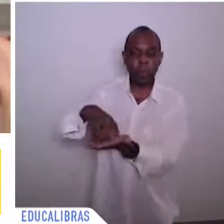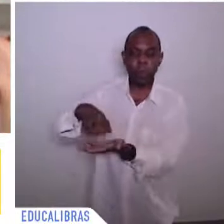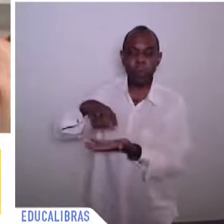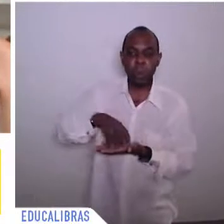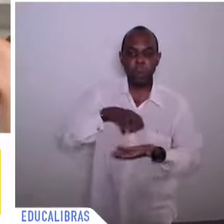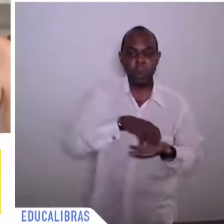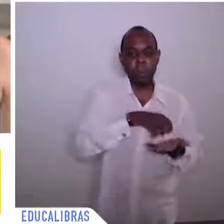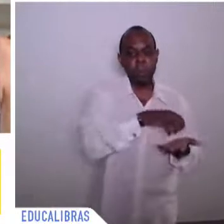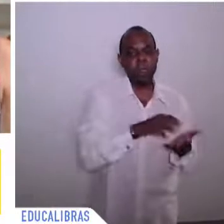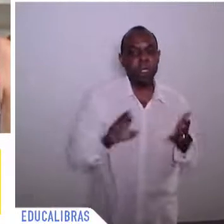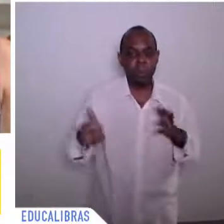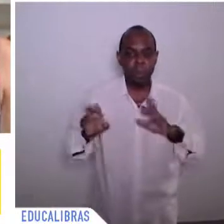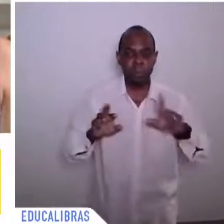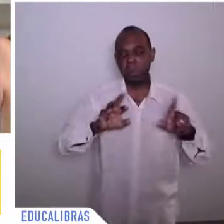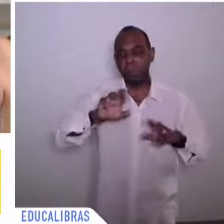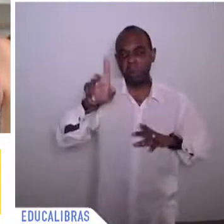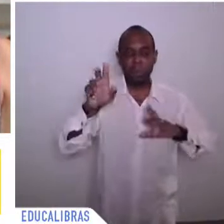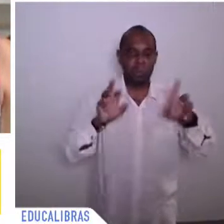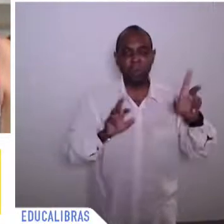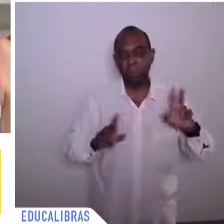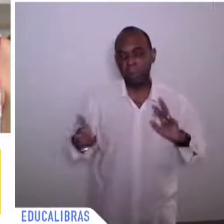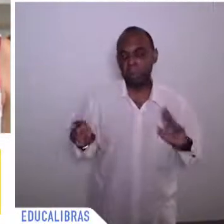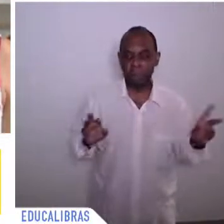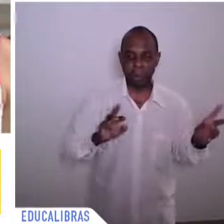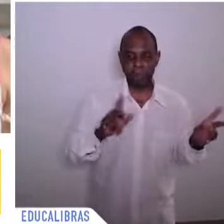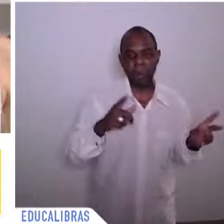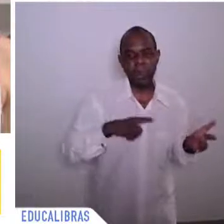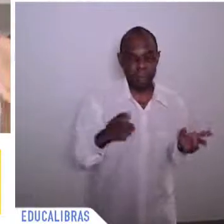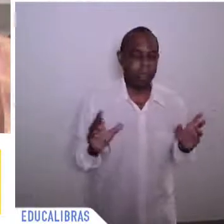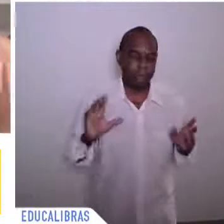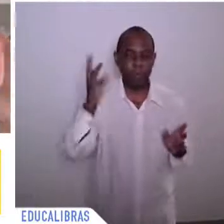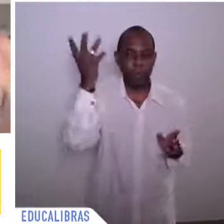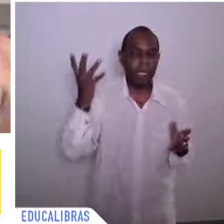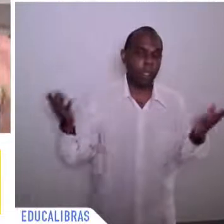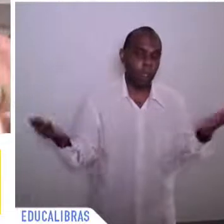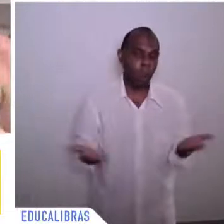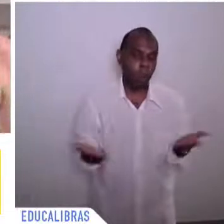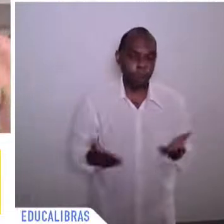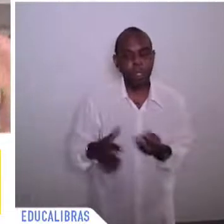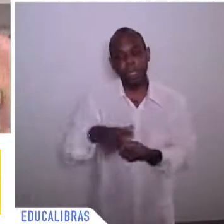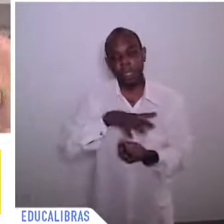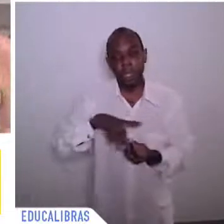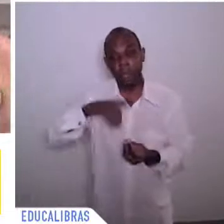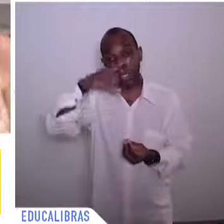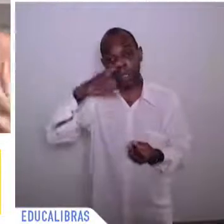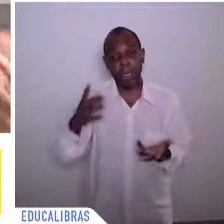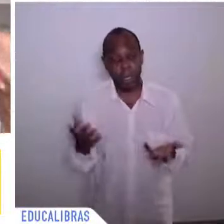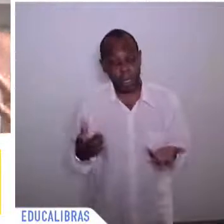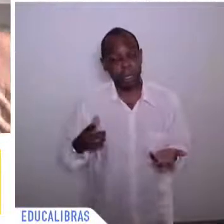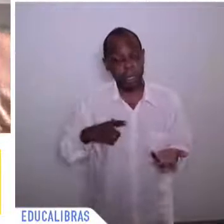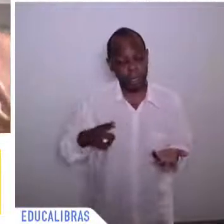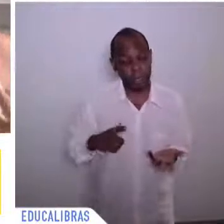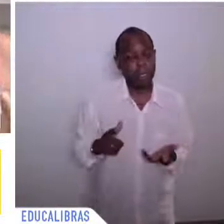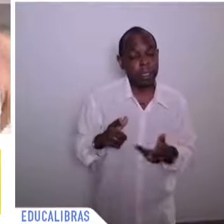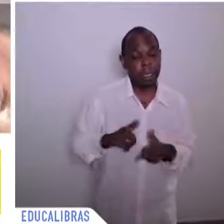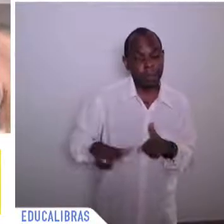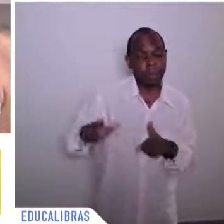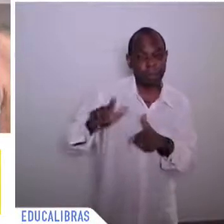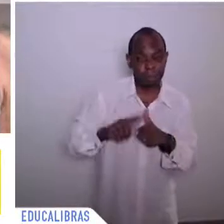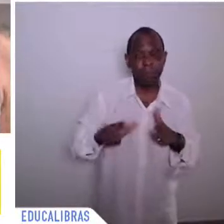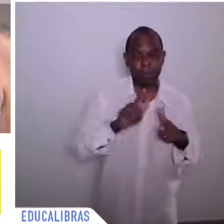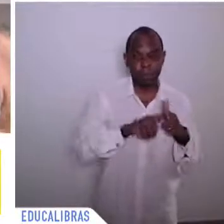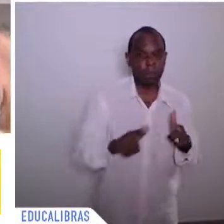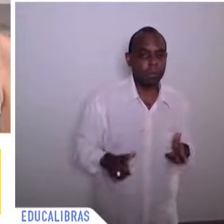by many other groups that had led everything to other directions that brought us to where we are today. But just trying